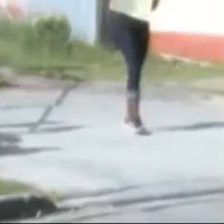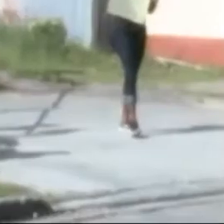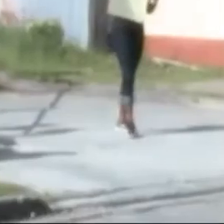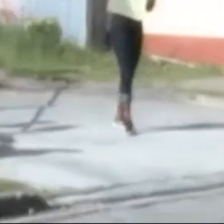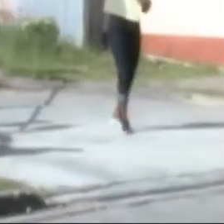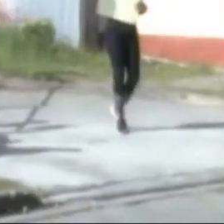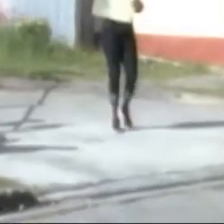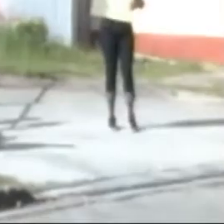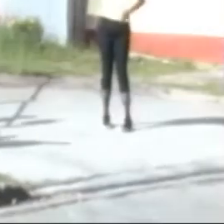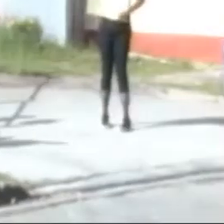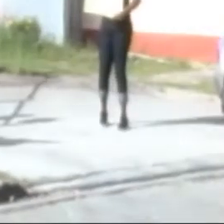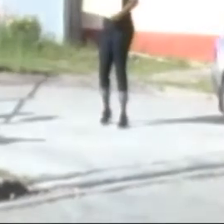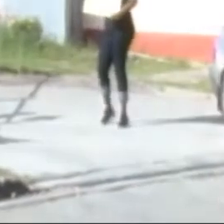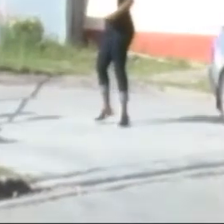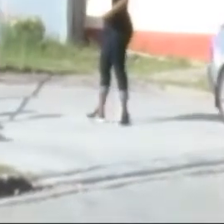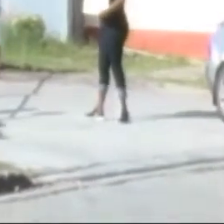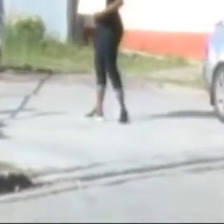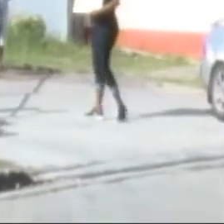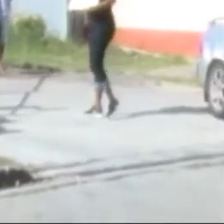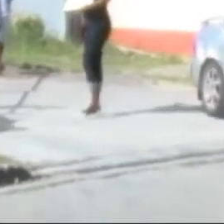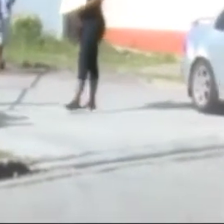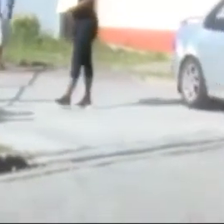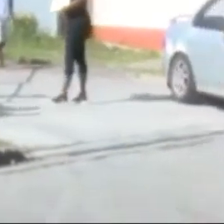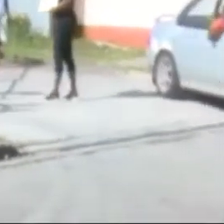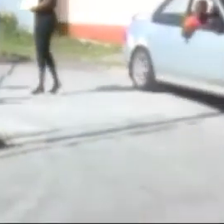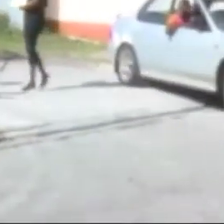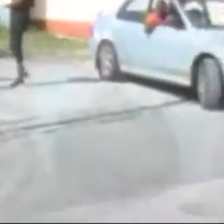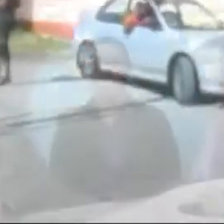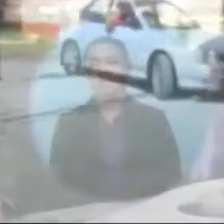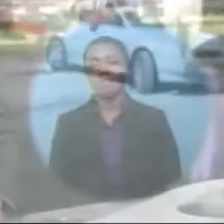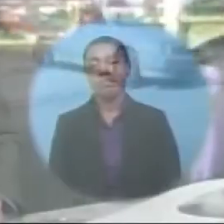The ministry says it regrets any inconvenience caused.